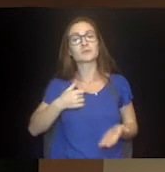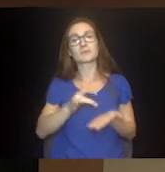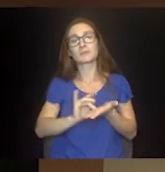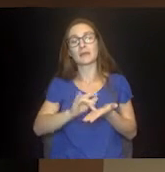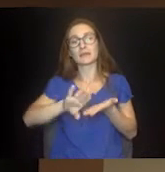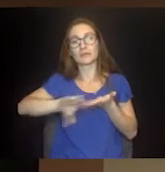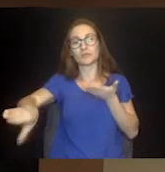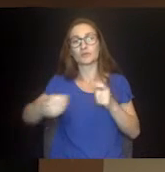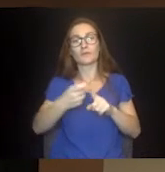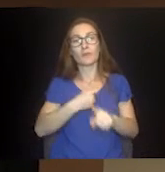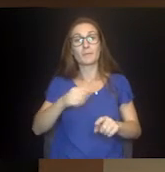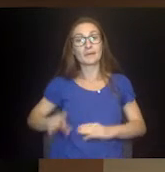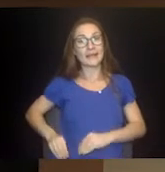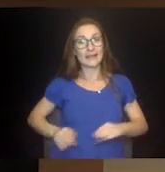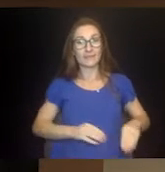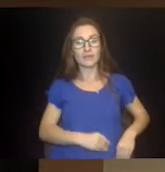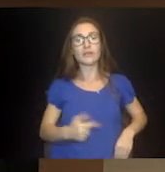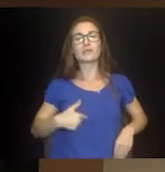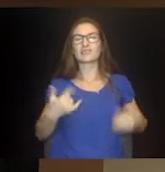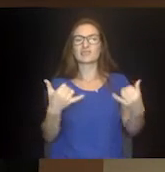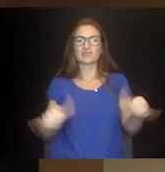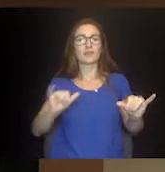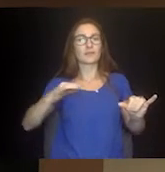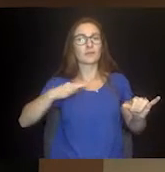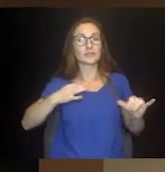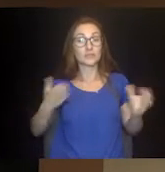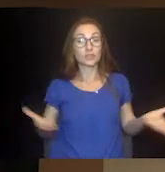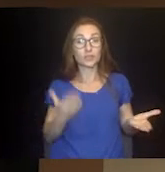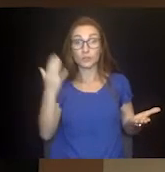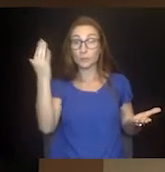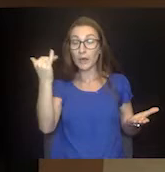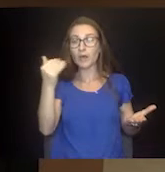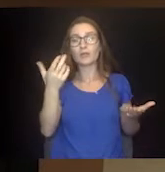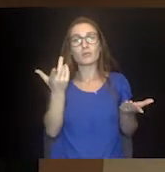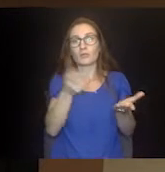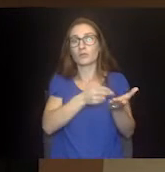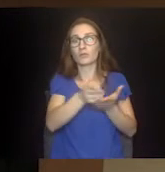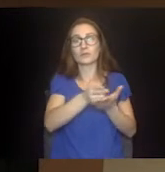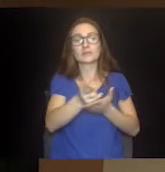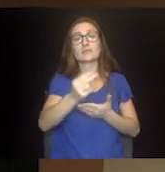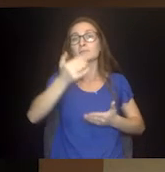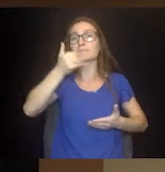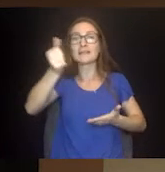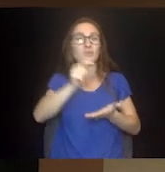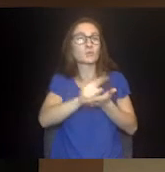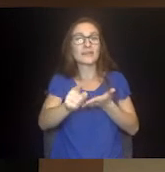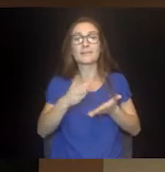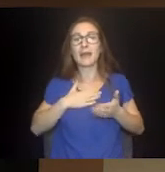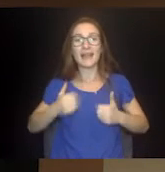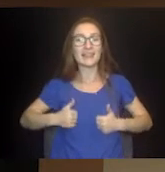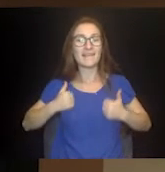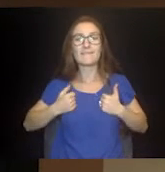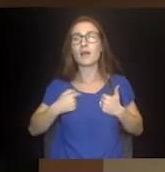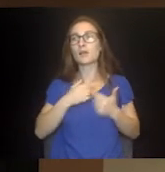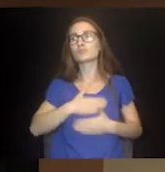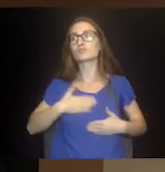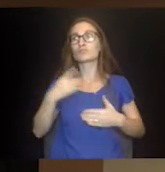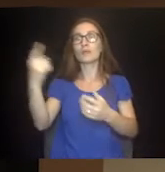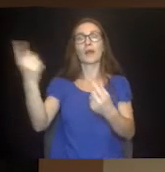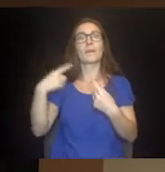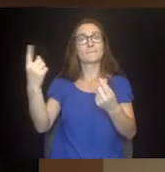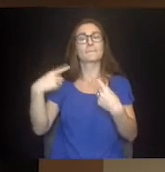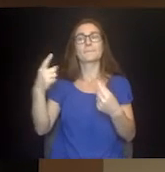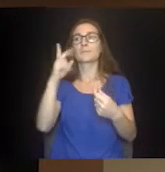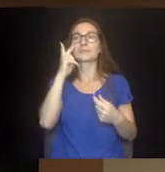legally blind, so I got medically discharged from the Navy, and I still volunteer here because this is honestly the best week of my life every